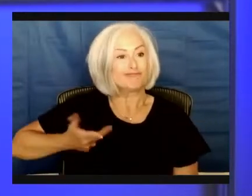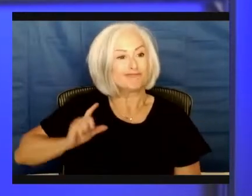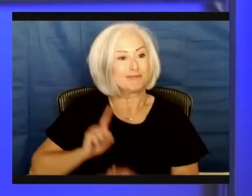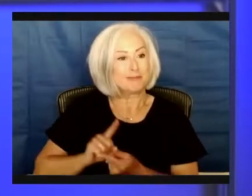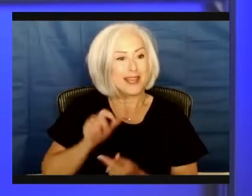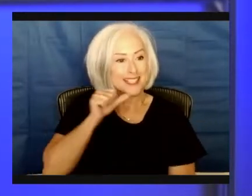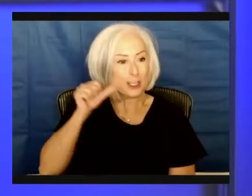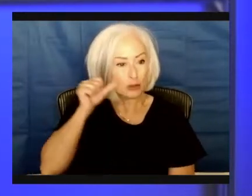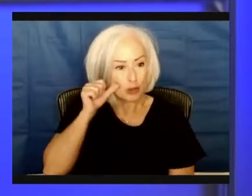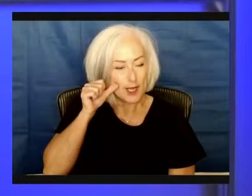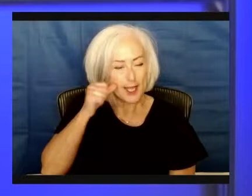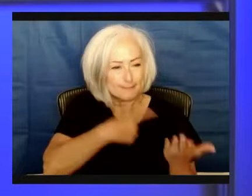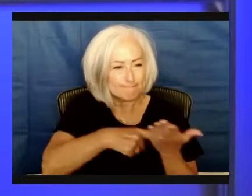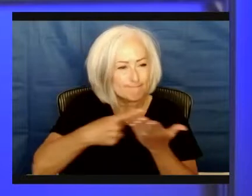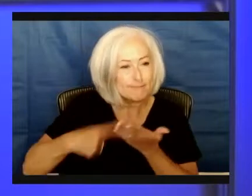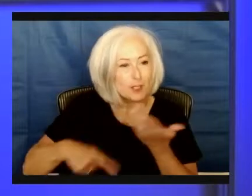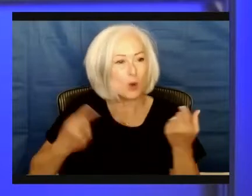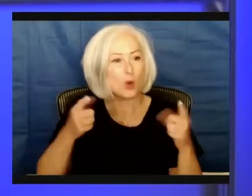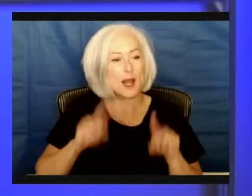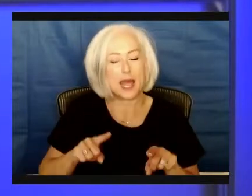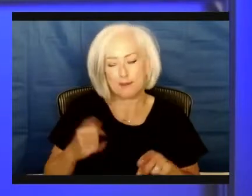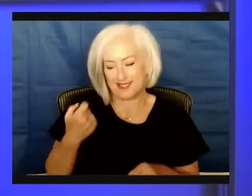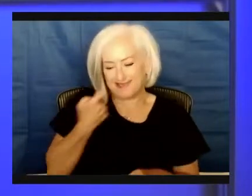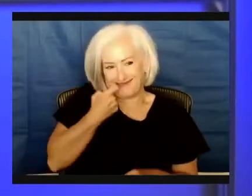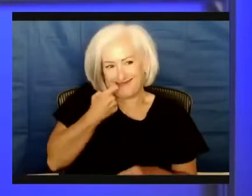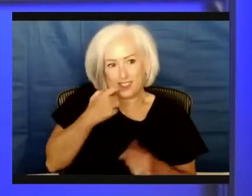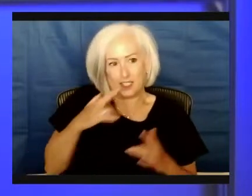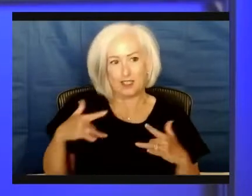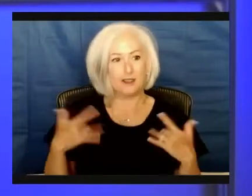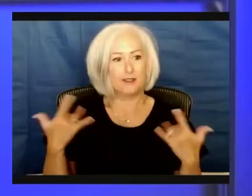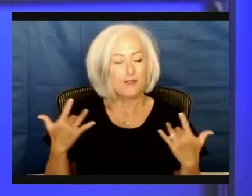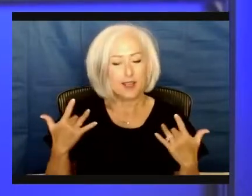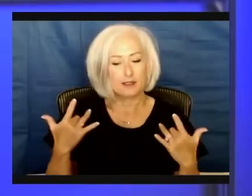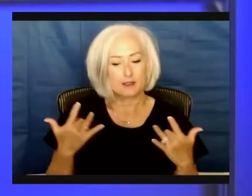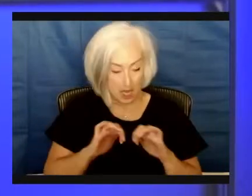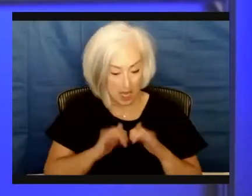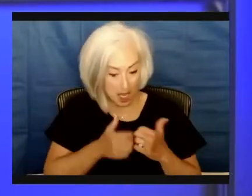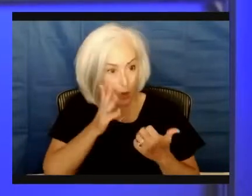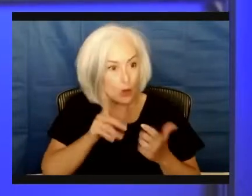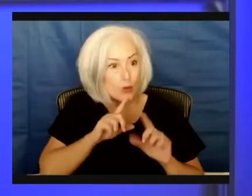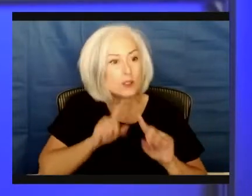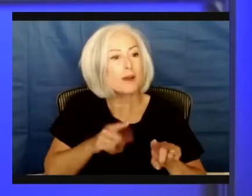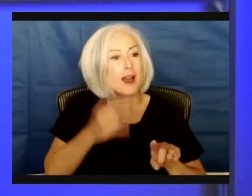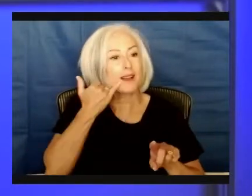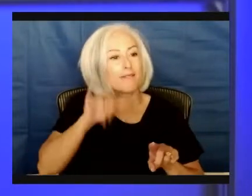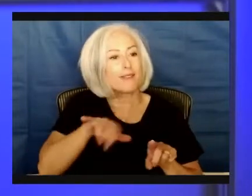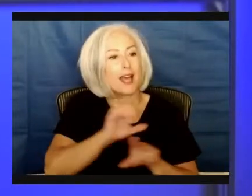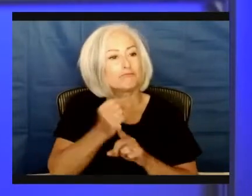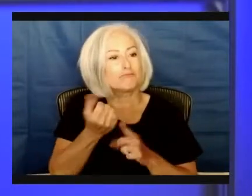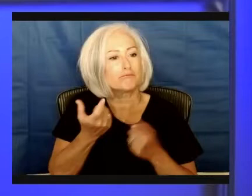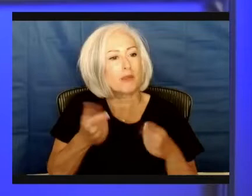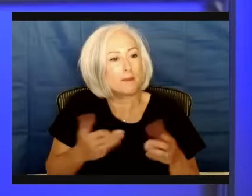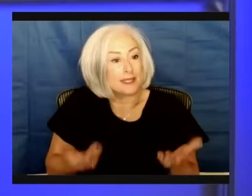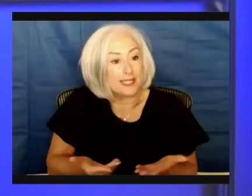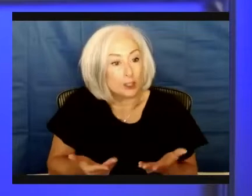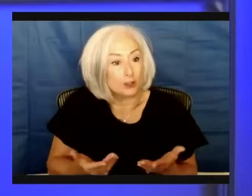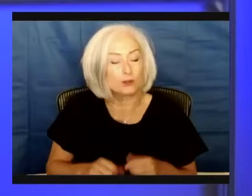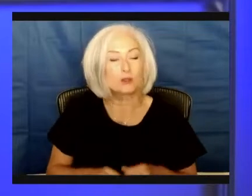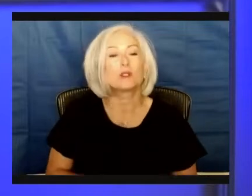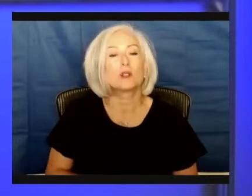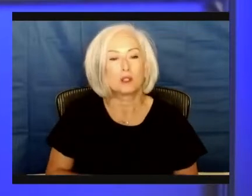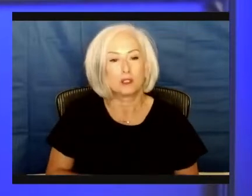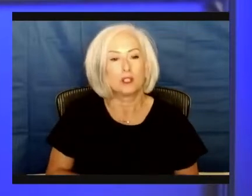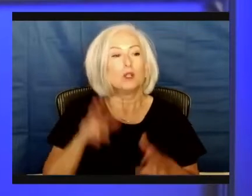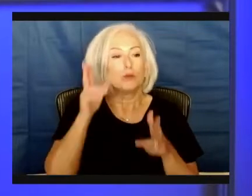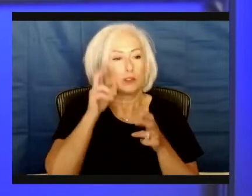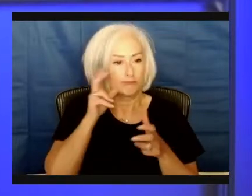mass casualty incident to figure out how we would respond in a similar situation. But again, we've heard from Marker. I think it's an incredible resource. We